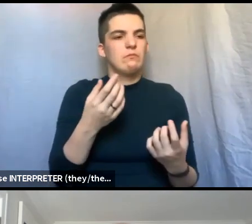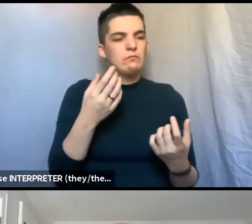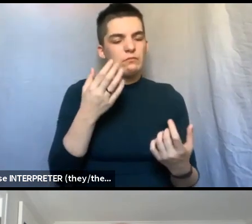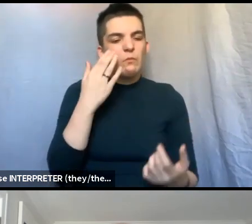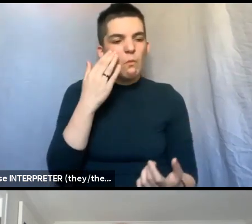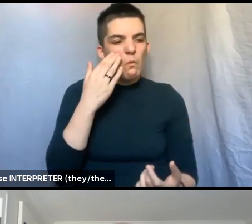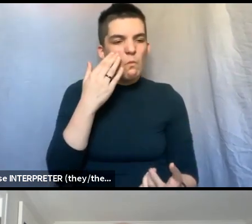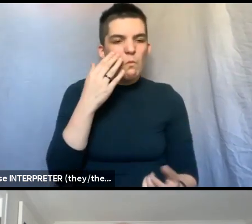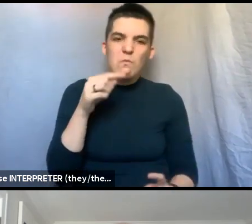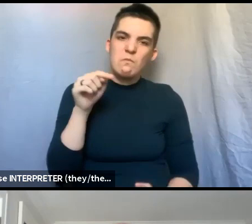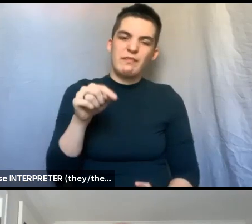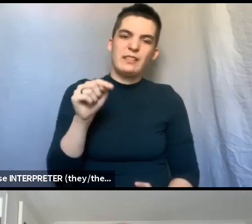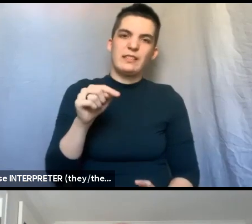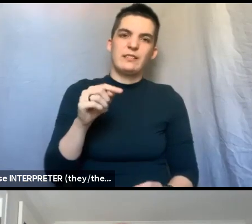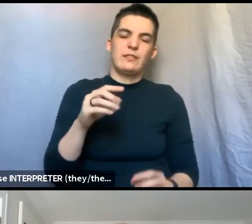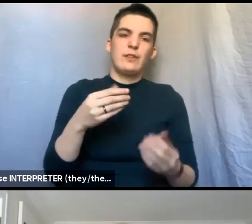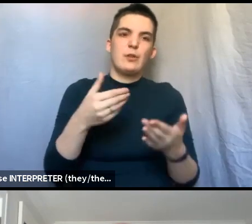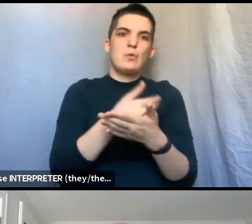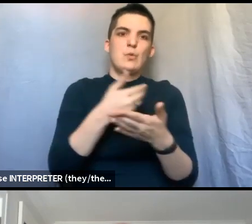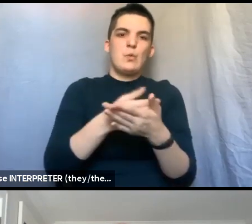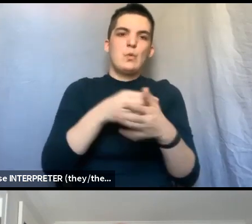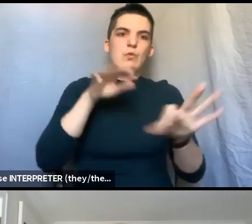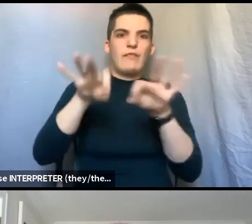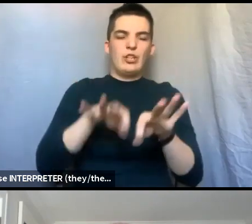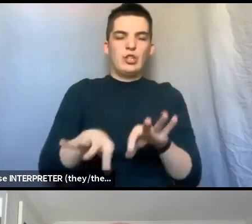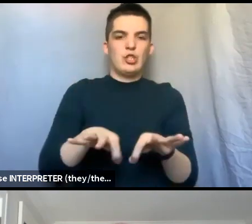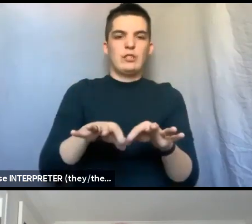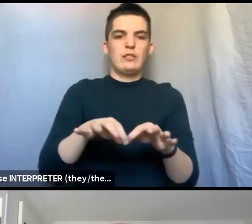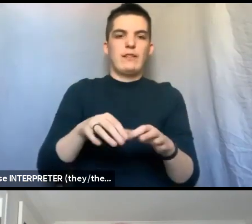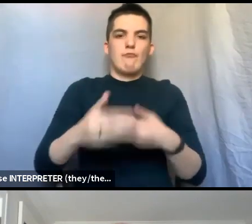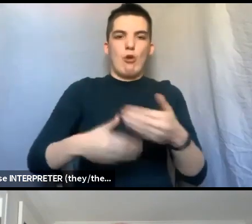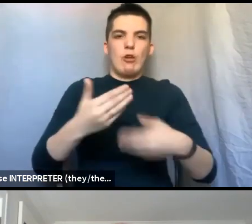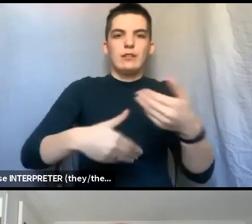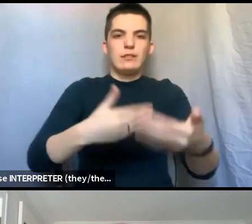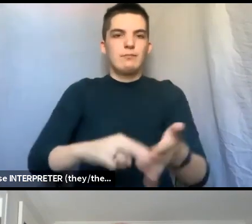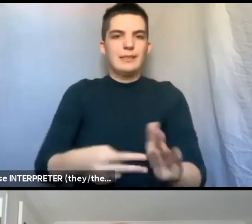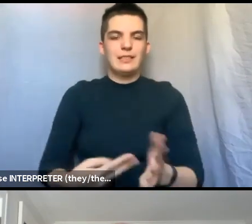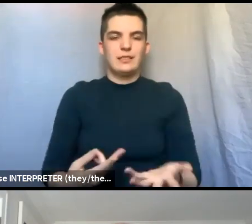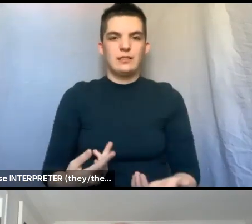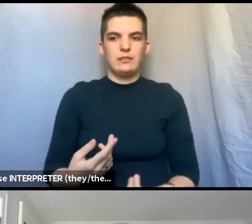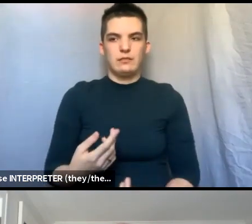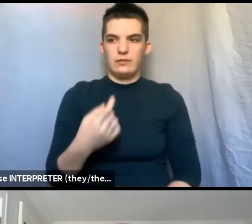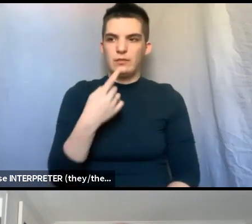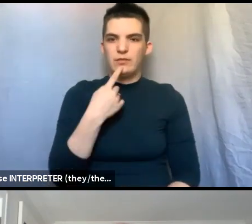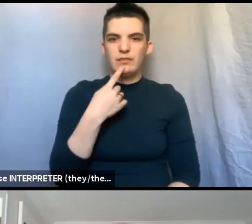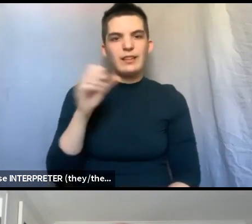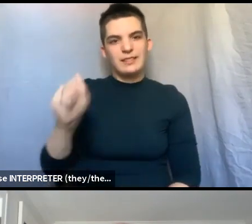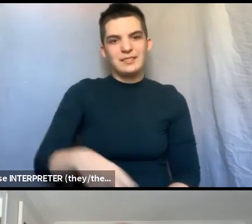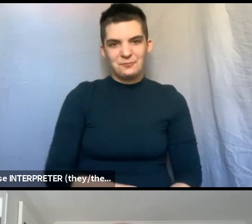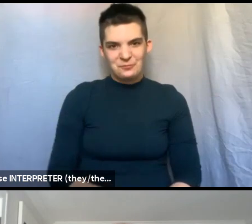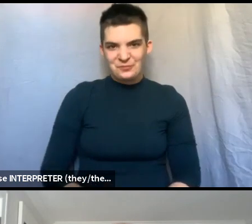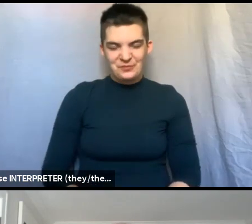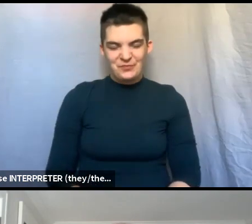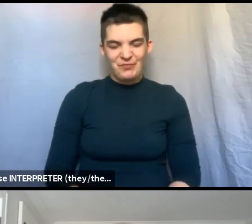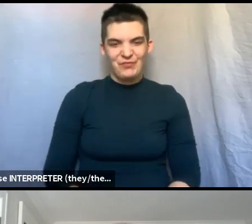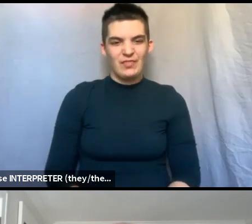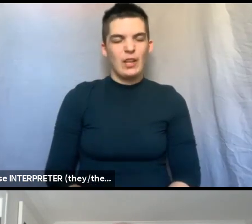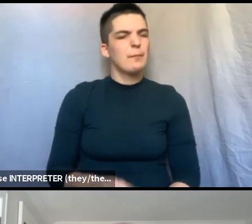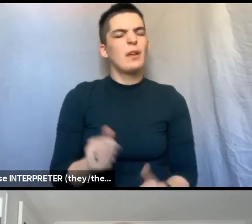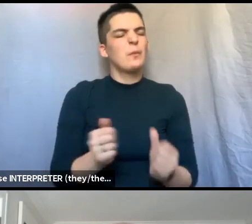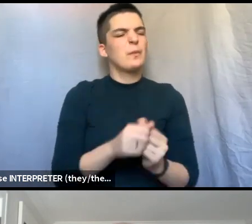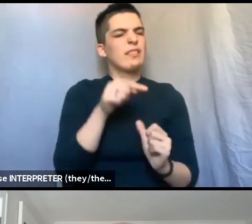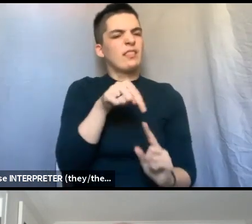can it reveal new definitions of what progress means? I would say, well, certainly, yes, on that. But in these questions, there is